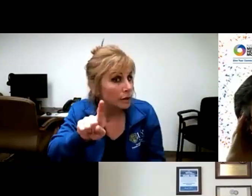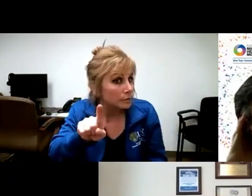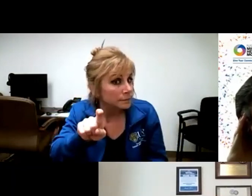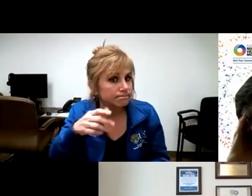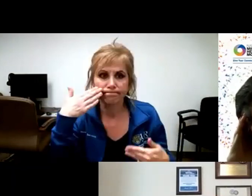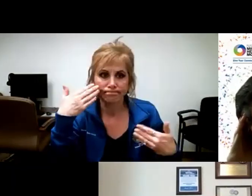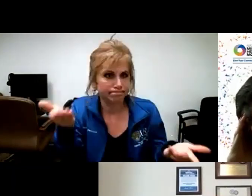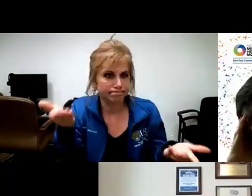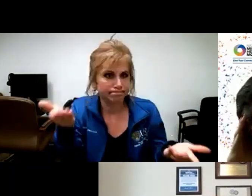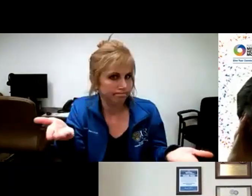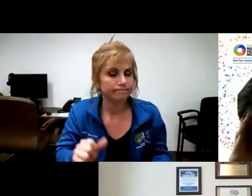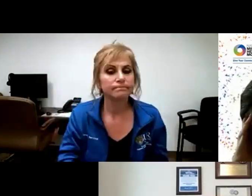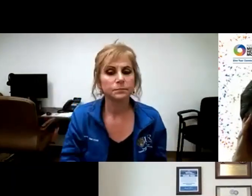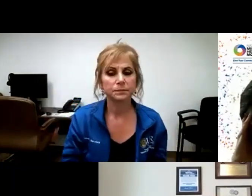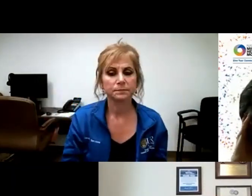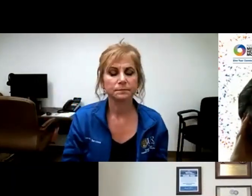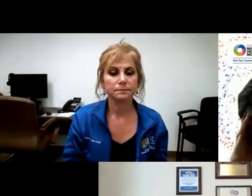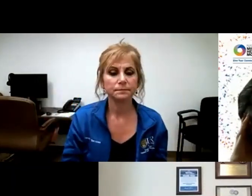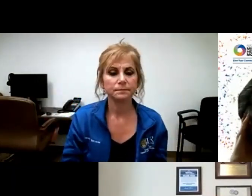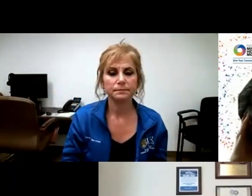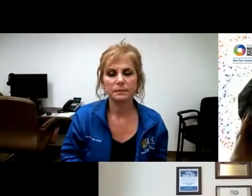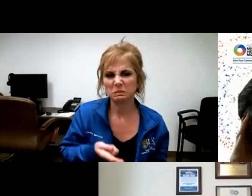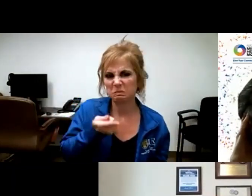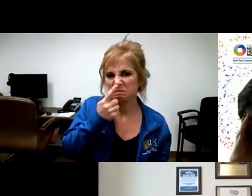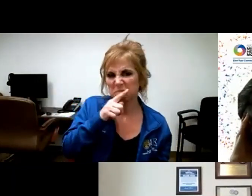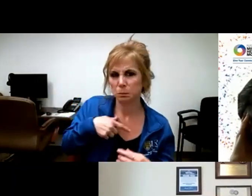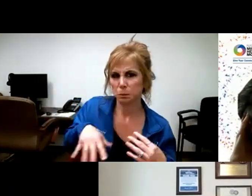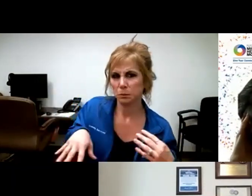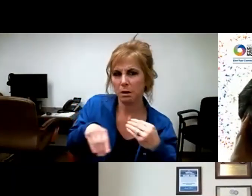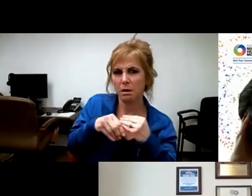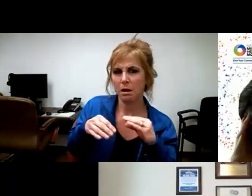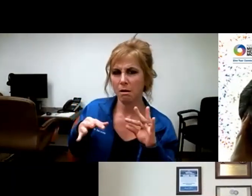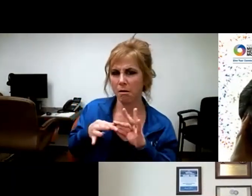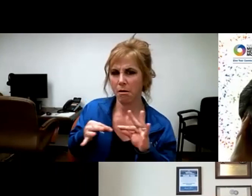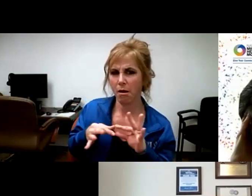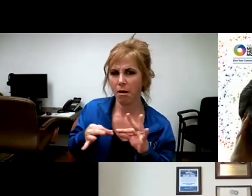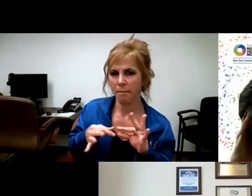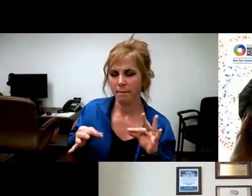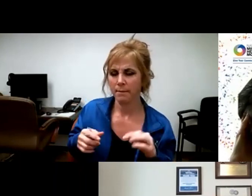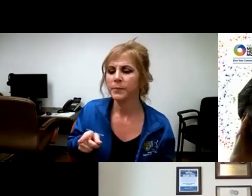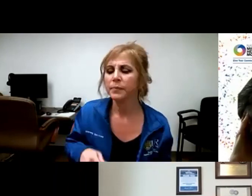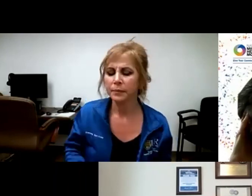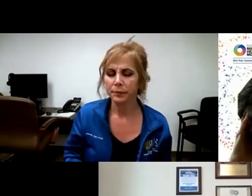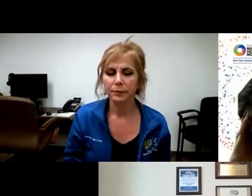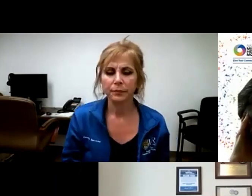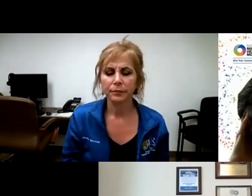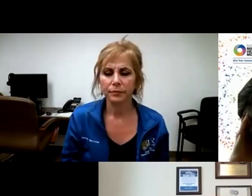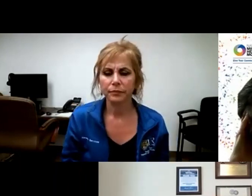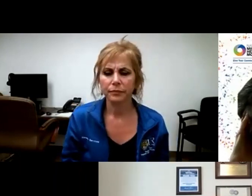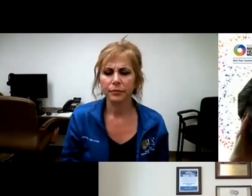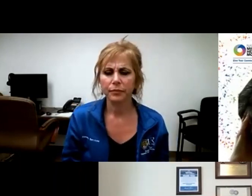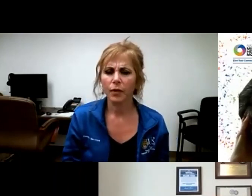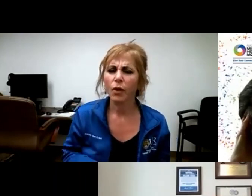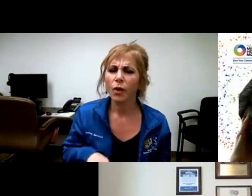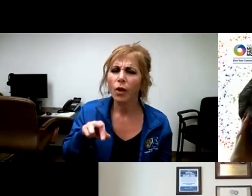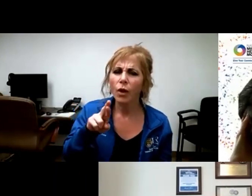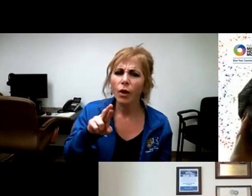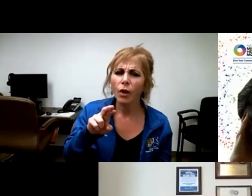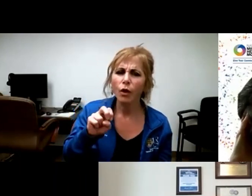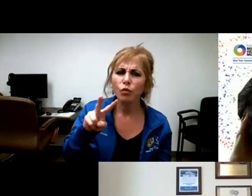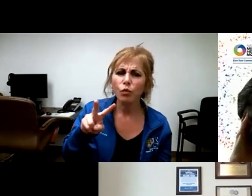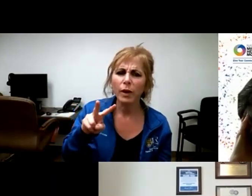I can make a comment really fast, Karen. I was just so struck, Reverend Johnson, by how you